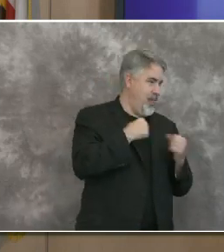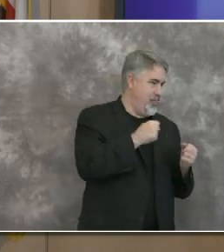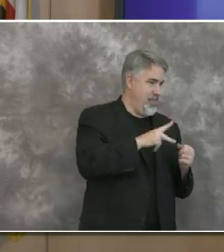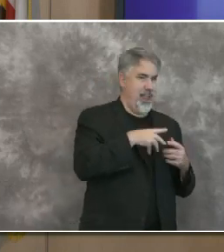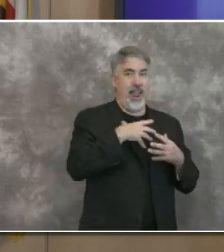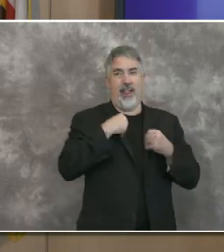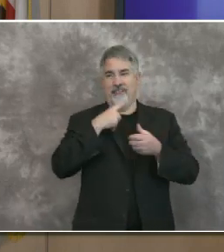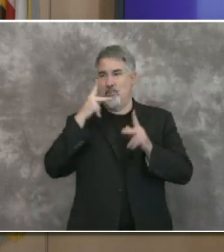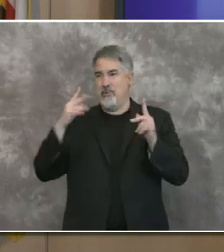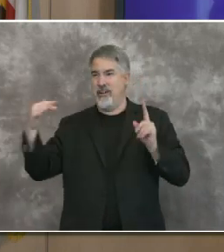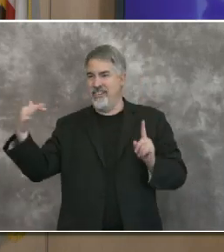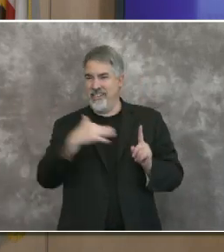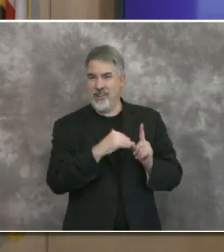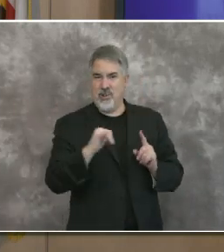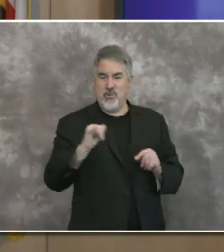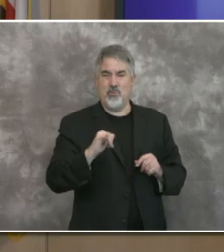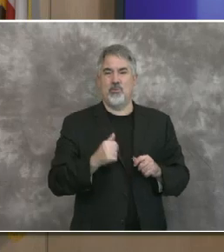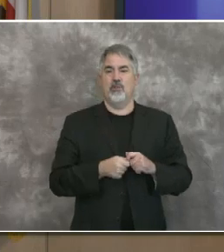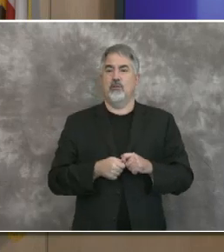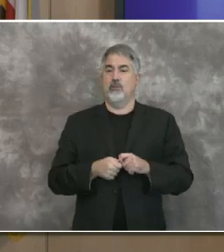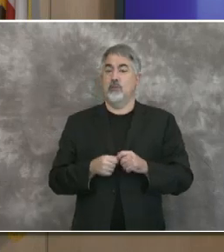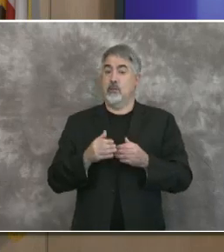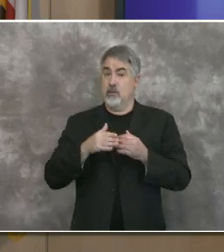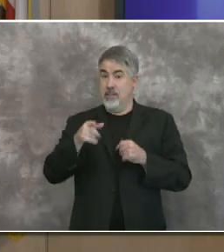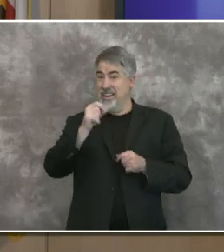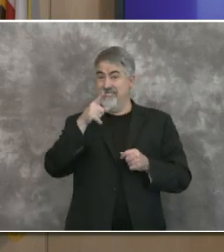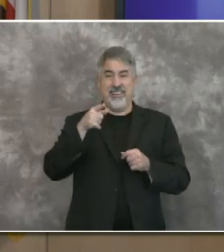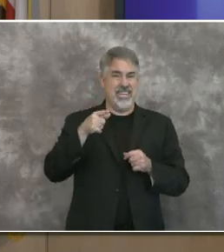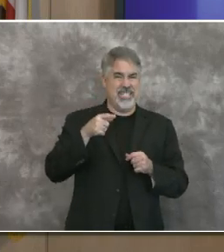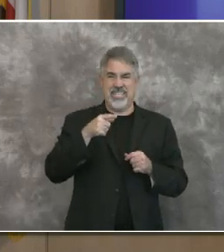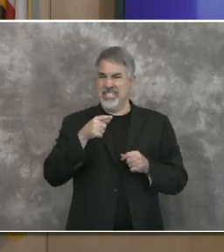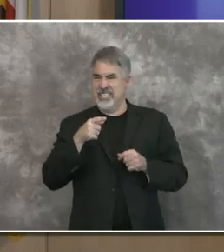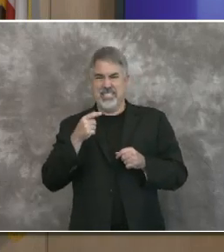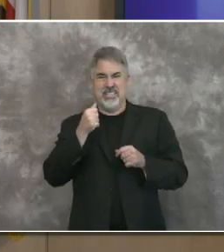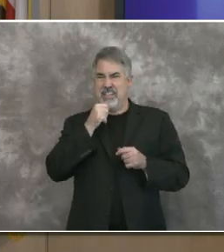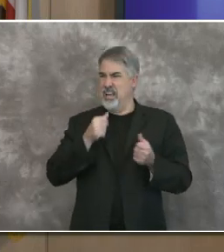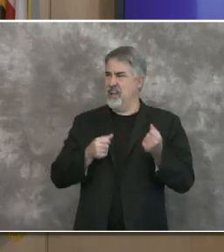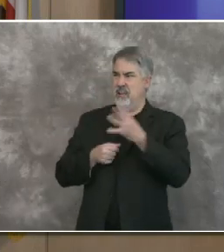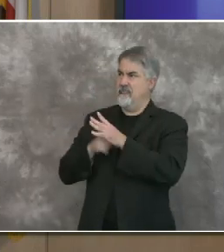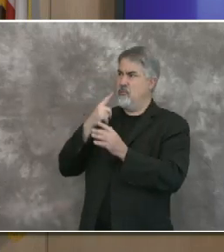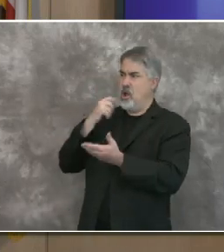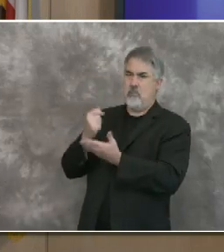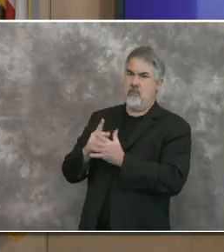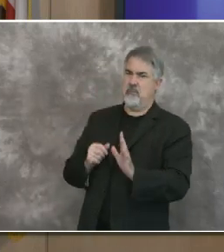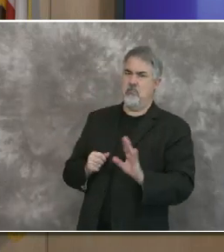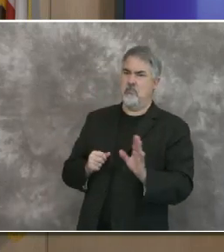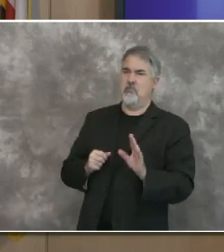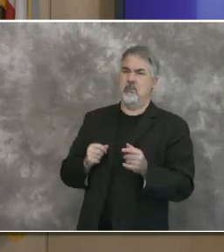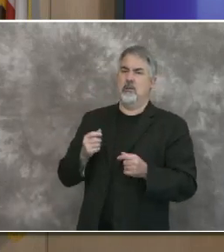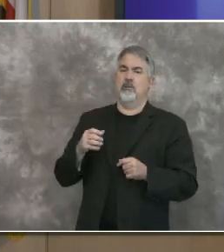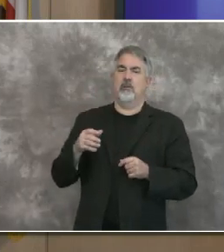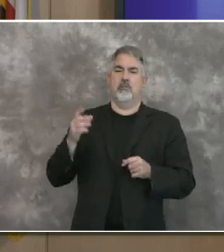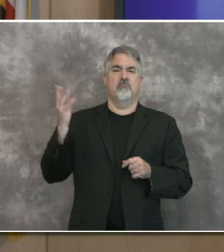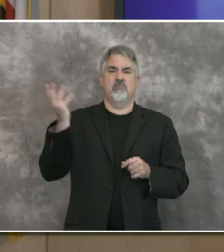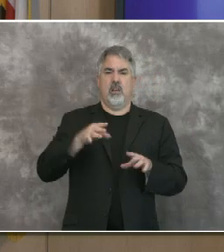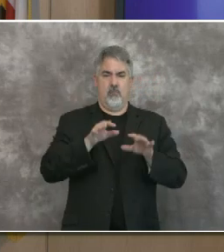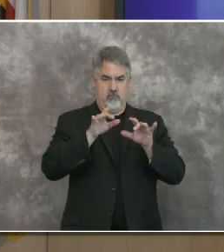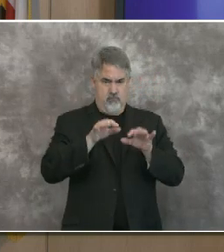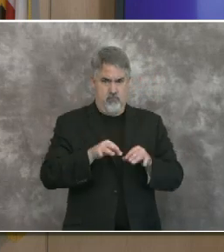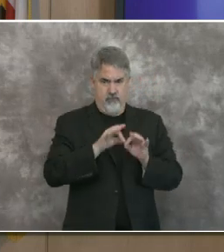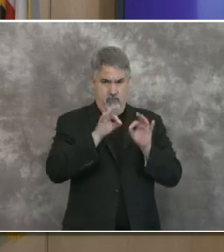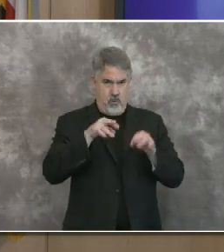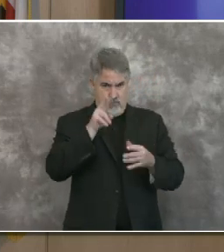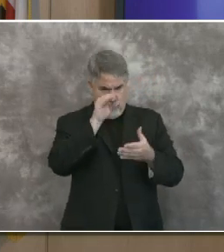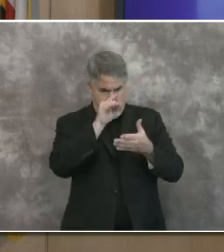will happen in the future. So you don't submit them to anyone for approval. You simply download our form, you fill it out, you can use the state guidelines